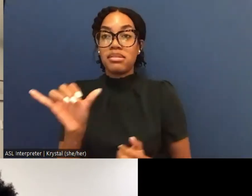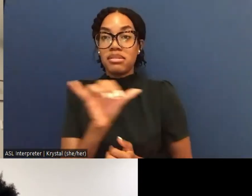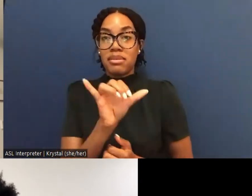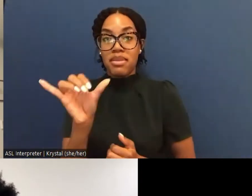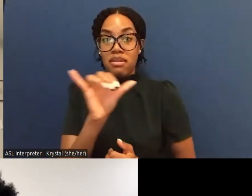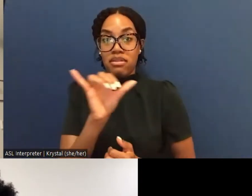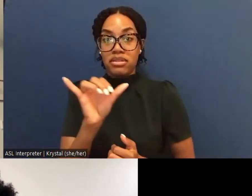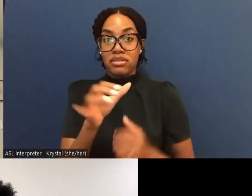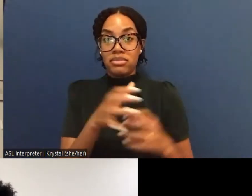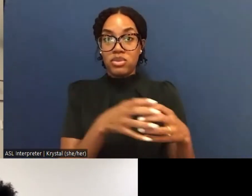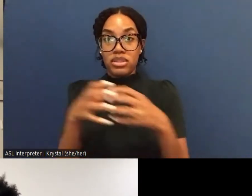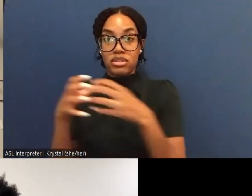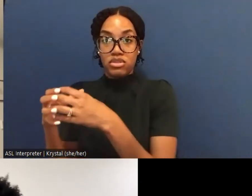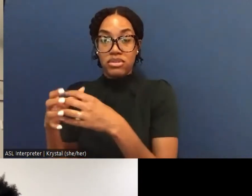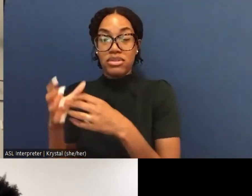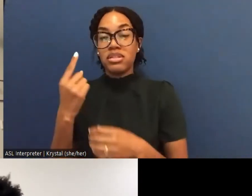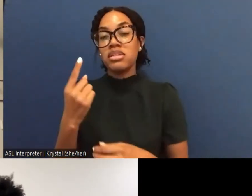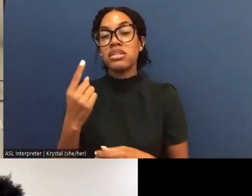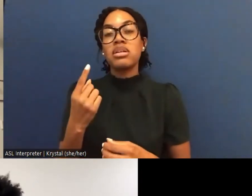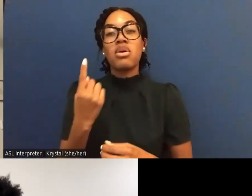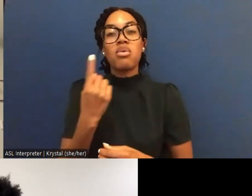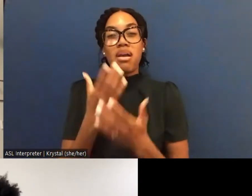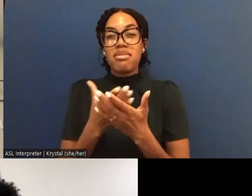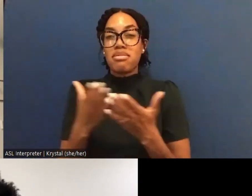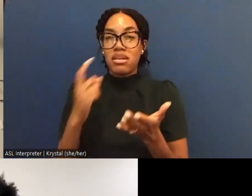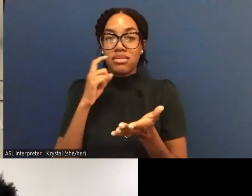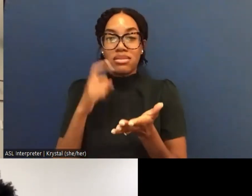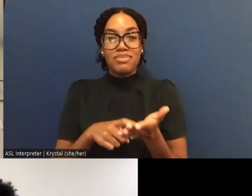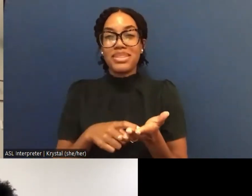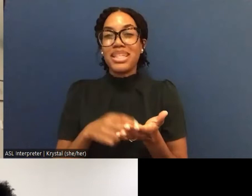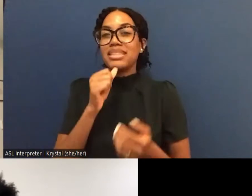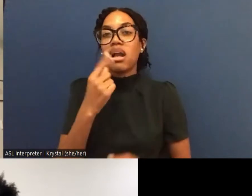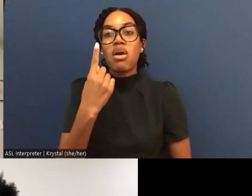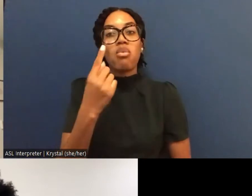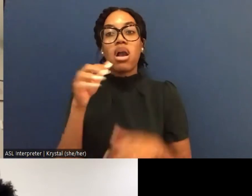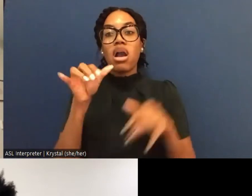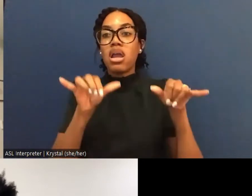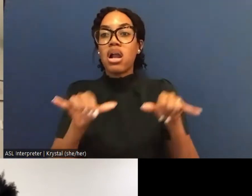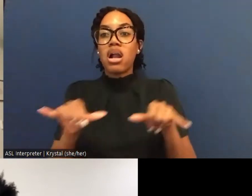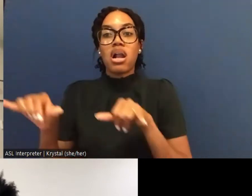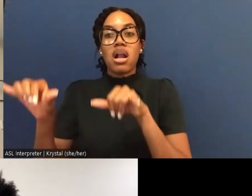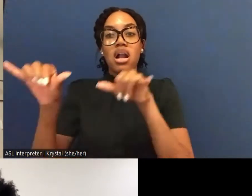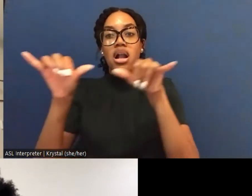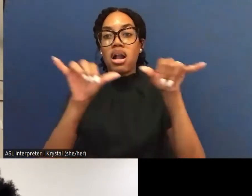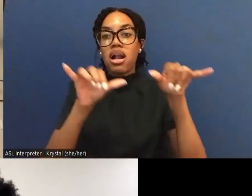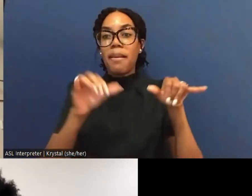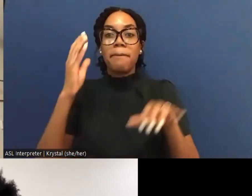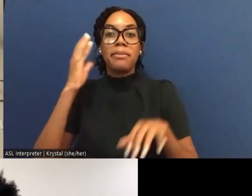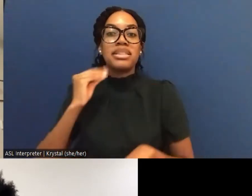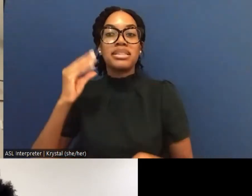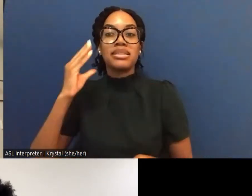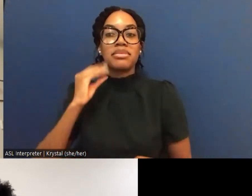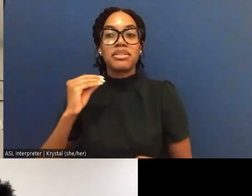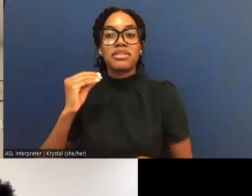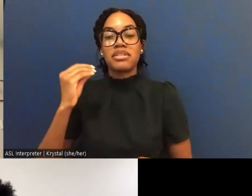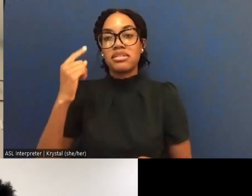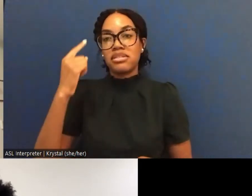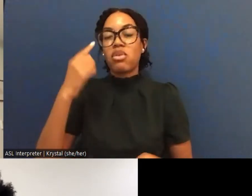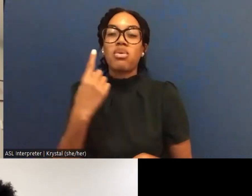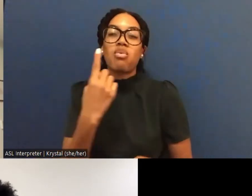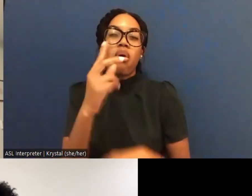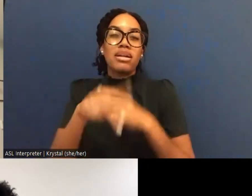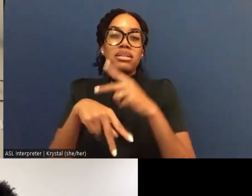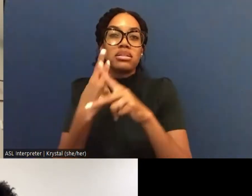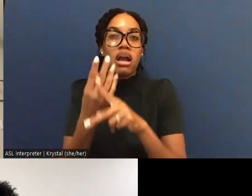that there is no one kind of experience of enslavement in the United States or in any of these Indian nations. And so when I look at the sources, I see,